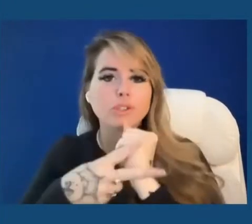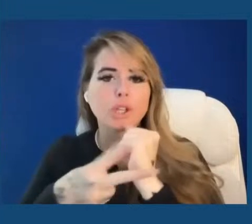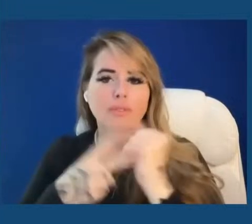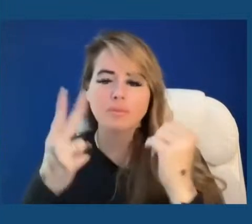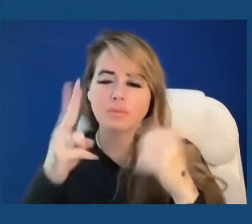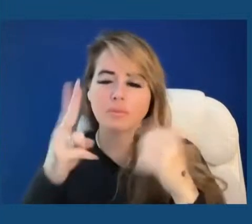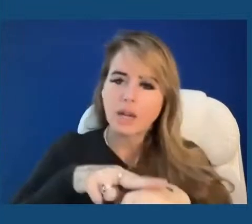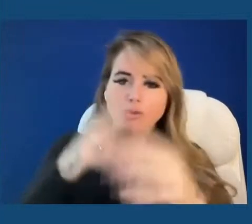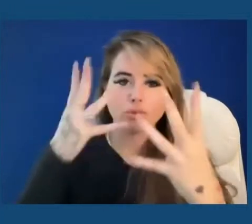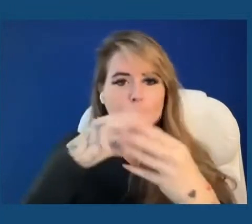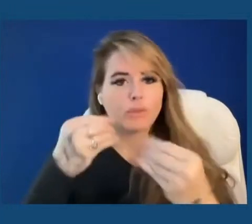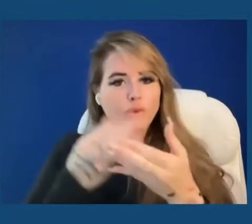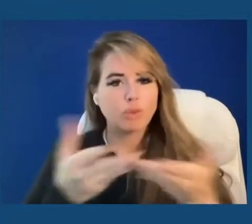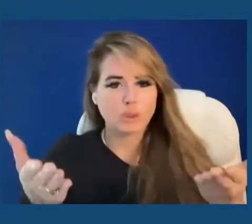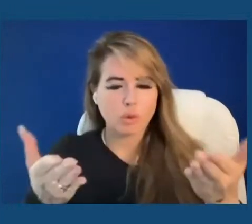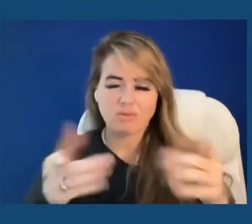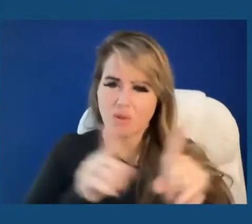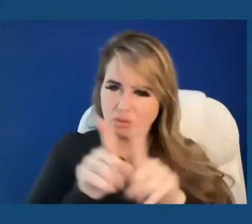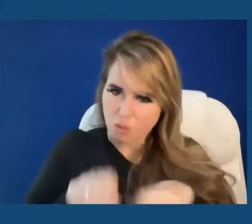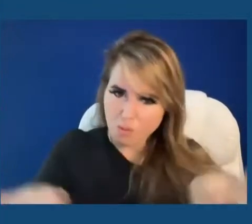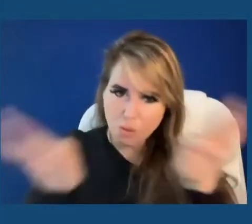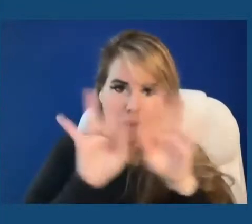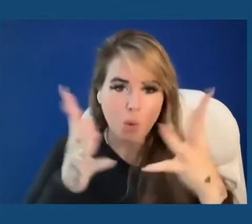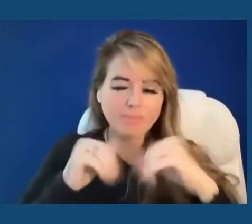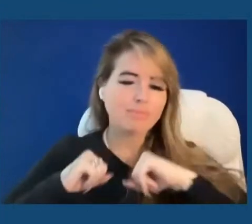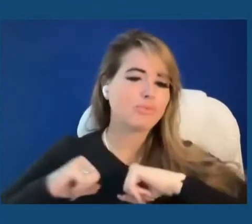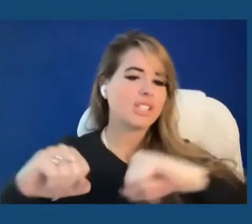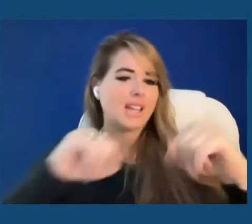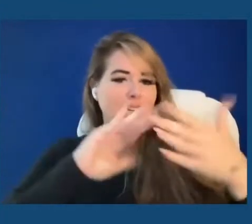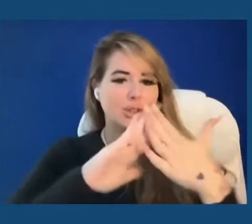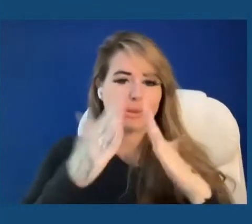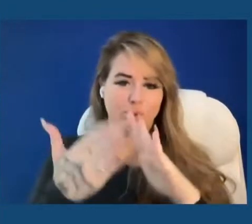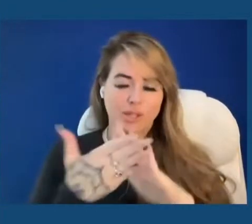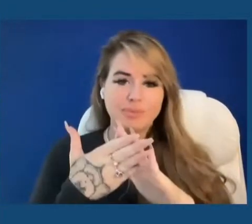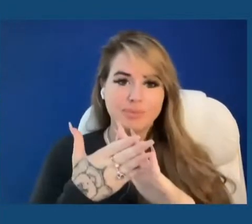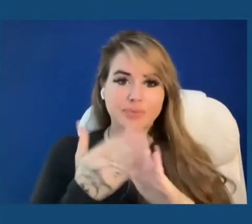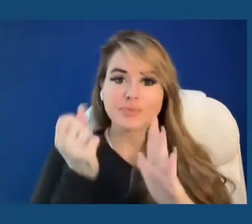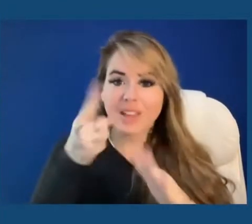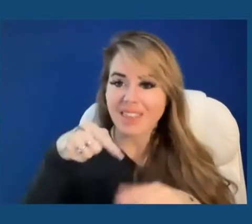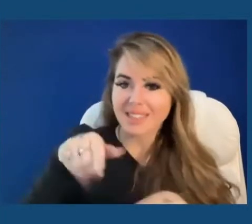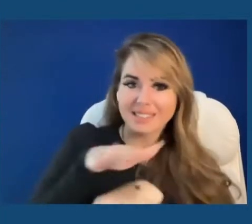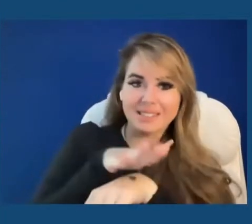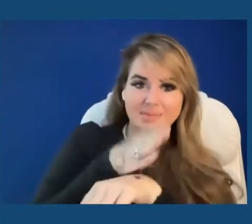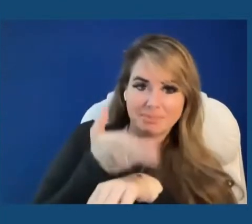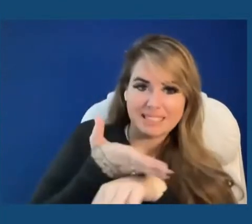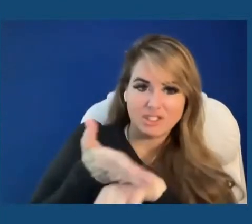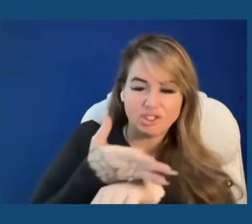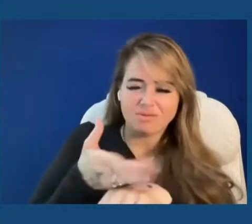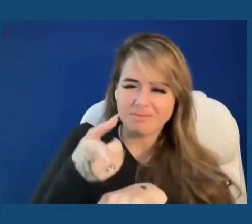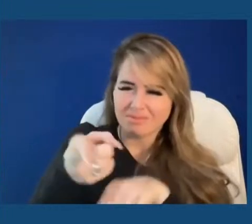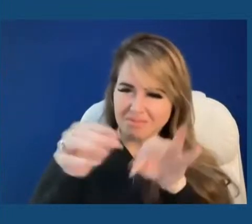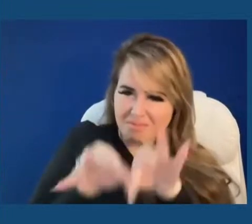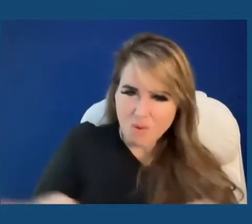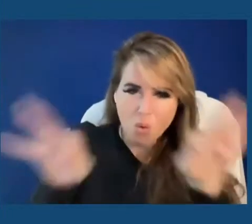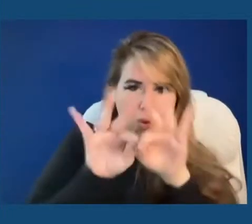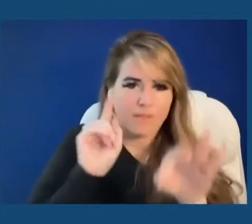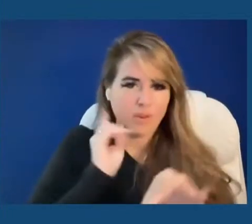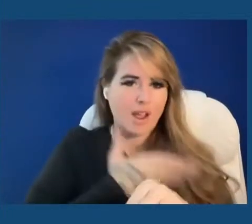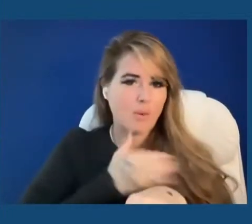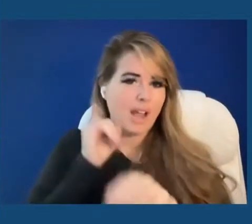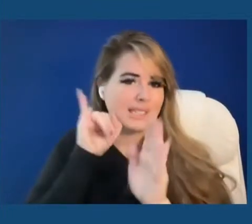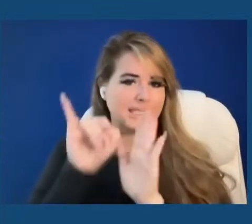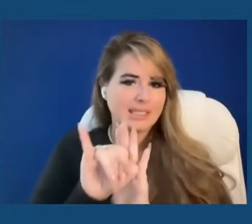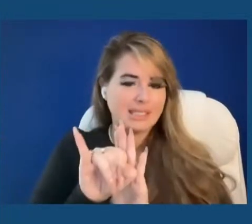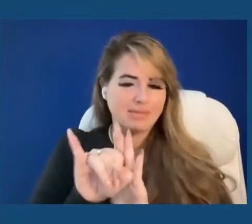resource. It is about protecting a community. This beach is a cornerstone of Montauk's identity, a place